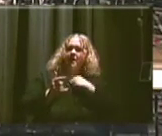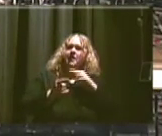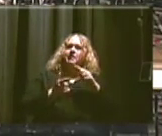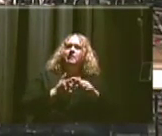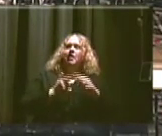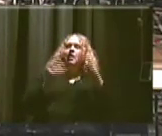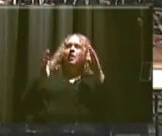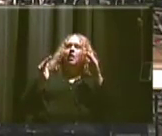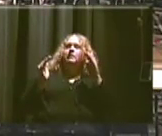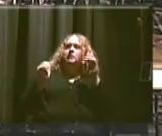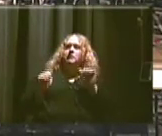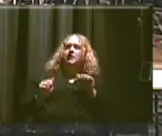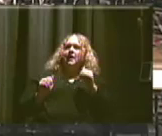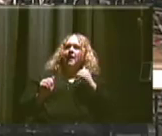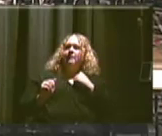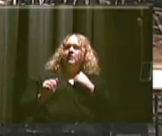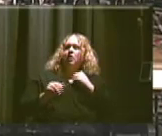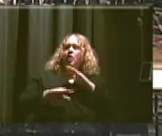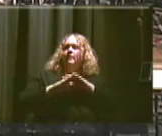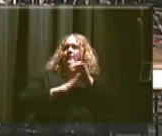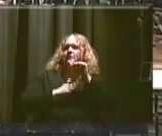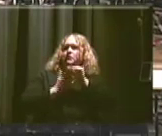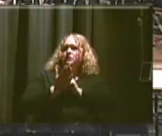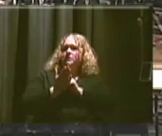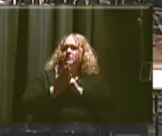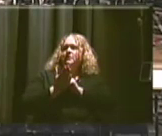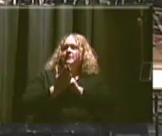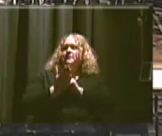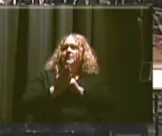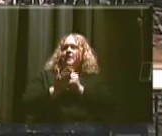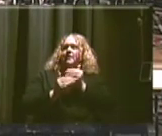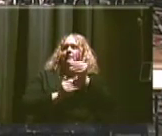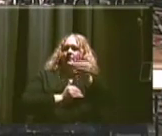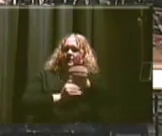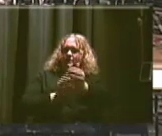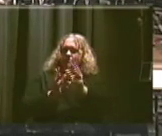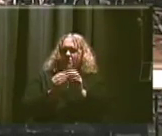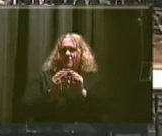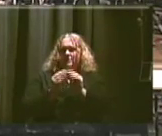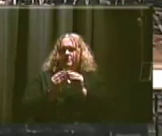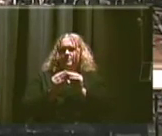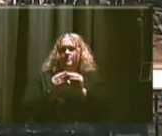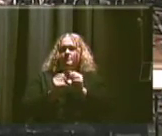on the agenda at the next meeting. The idea of having